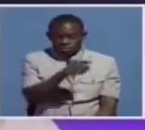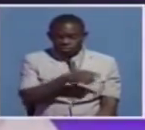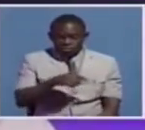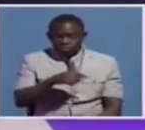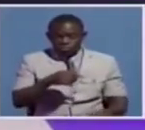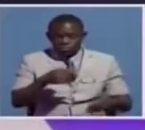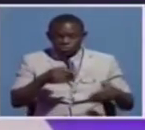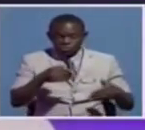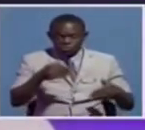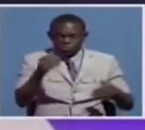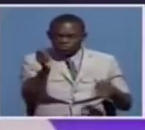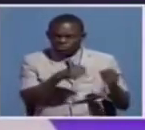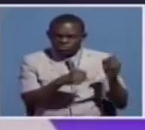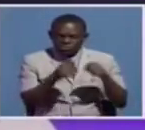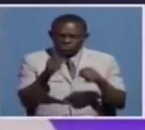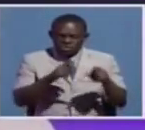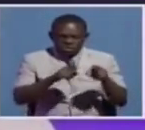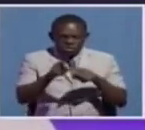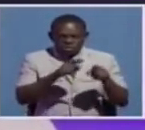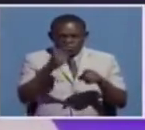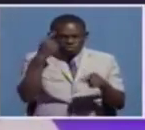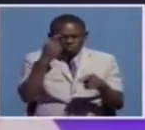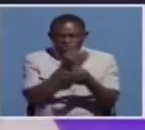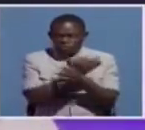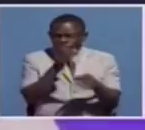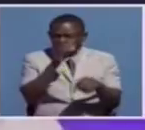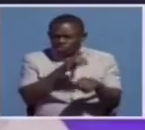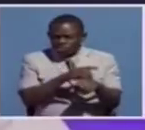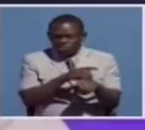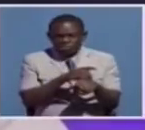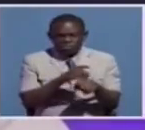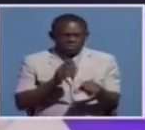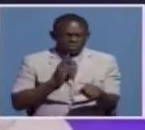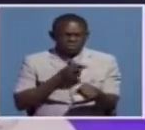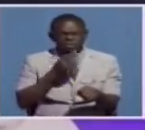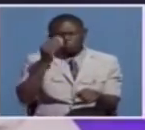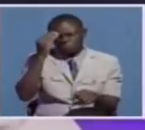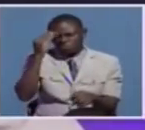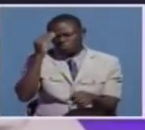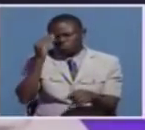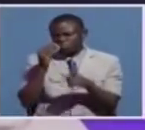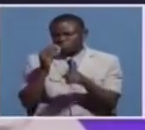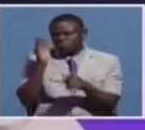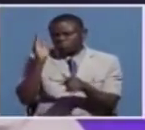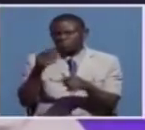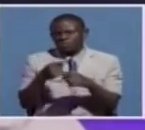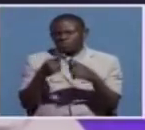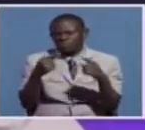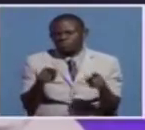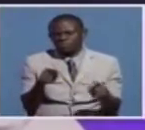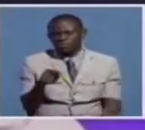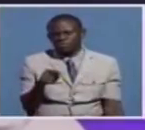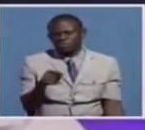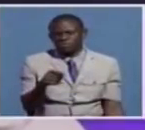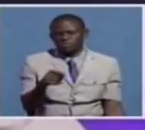these things would happen. For instance, the thing in Northwestern, with the game ranger,